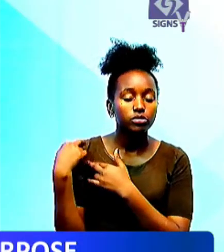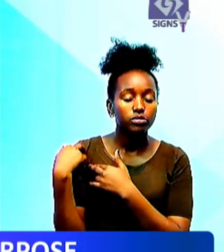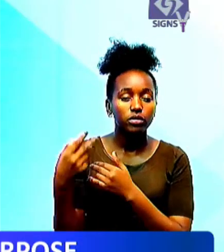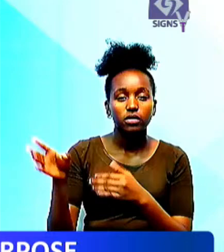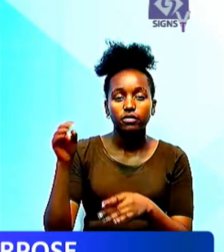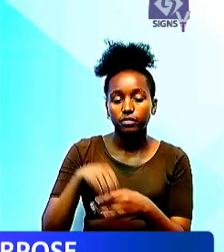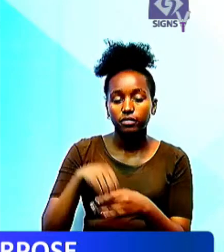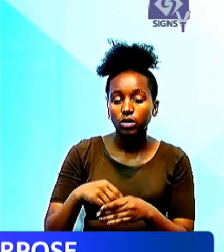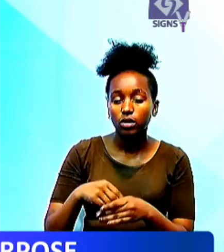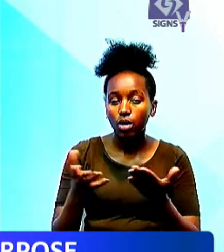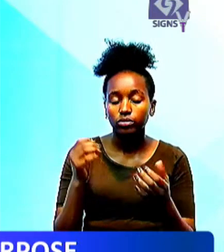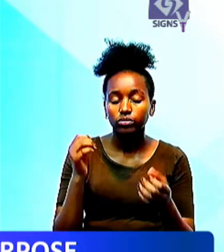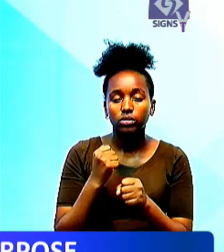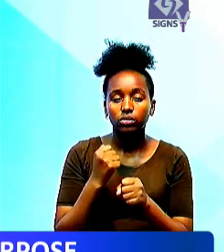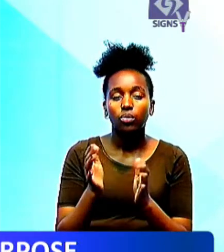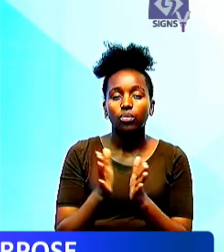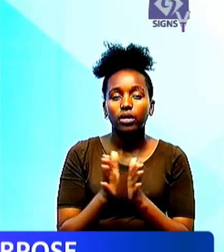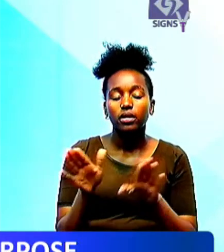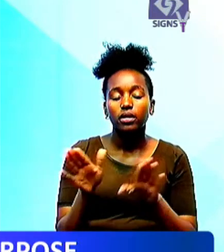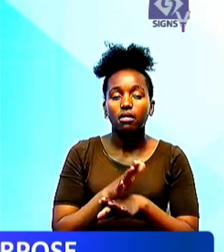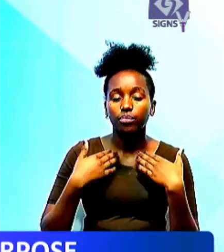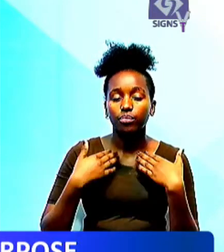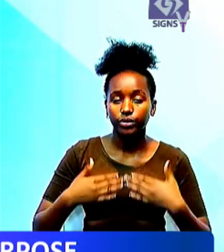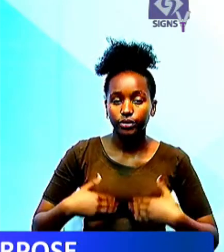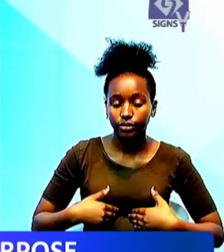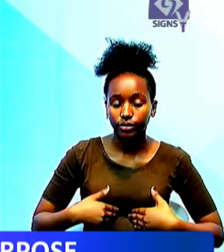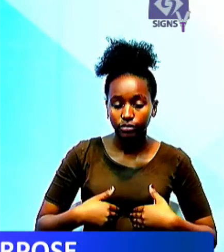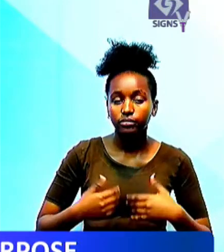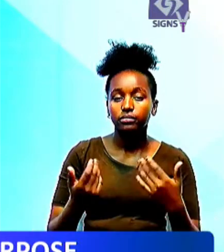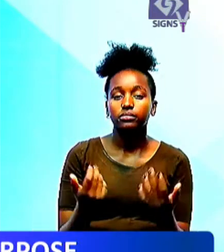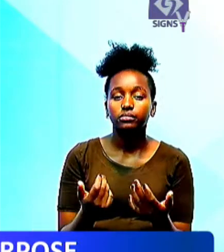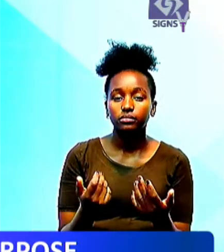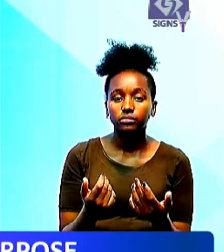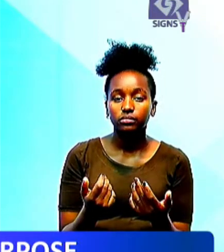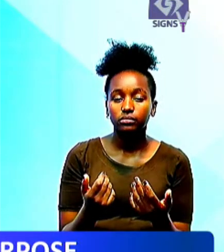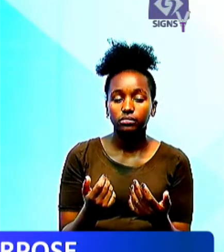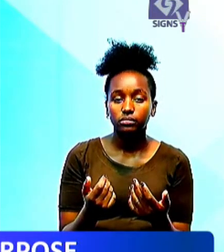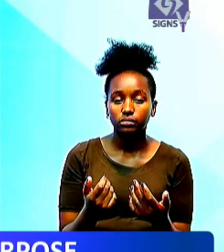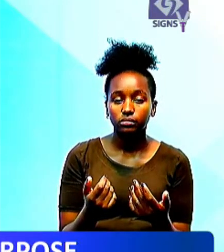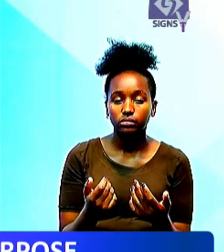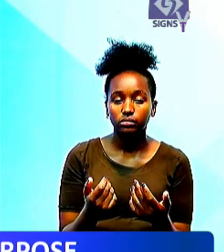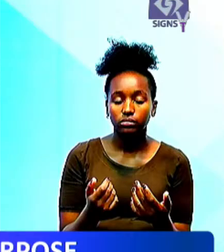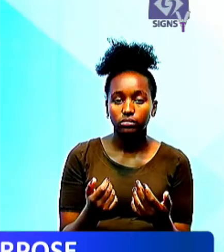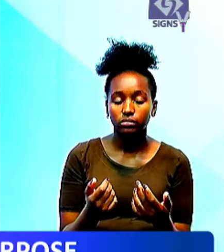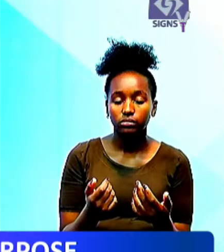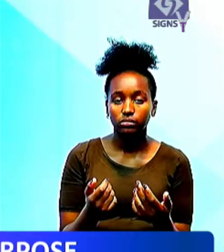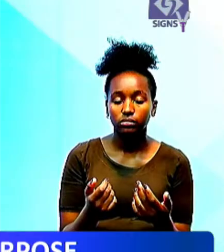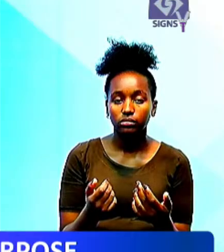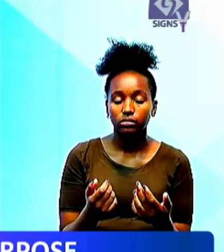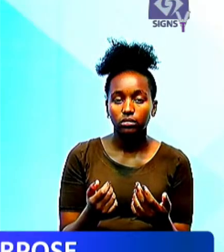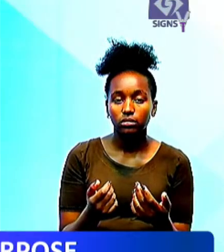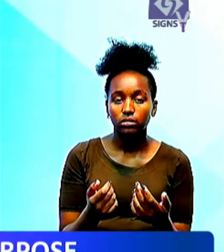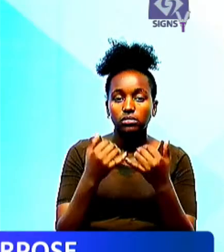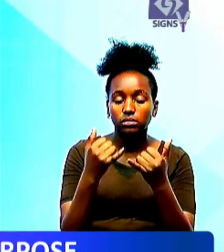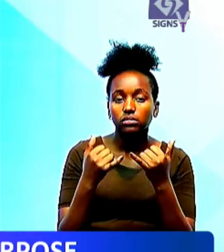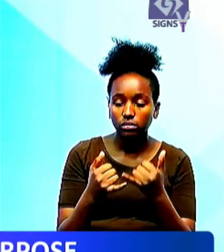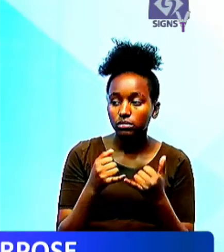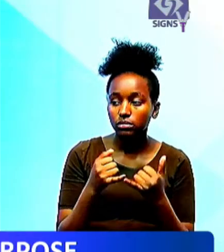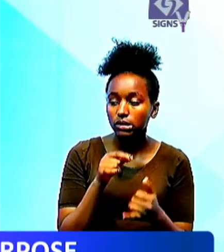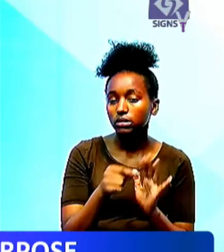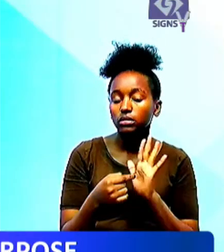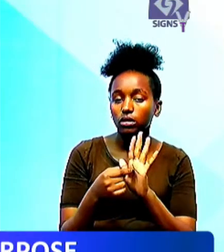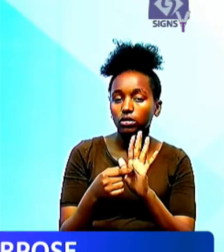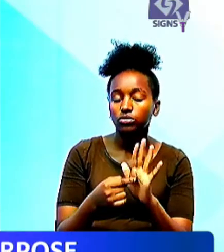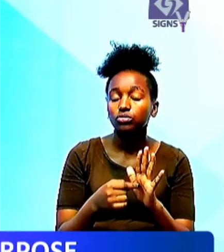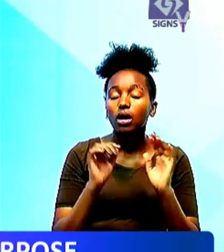everyone. Like everybody, both those we may call sophisticated investor, that person who feel like just beginning. Yes,